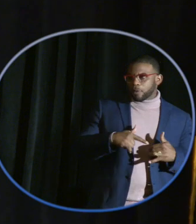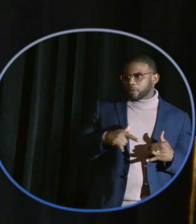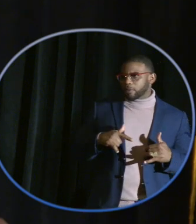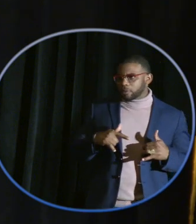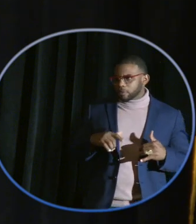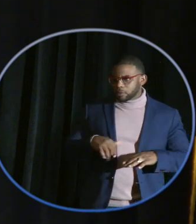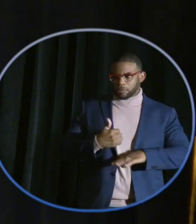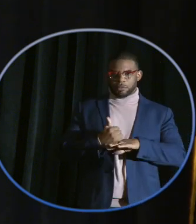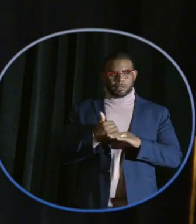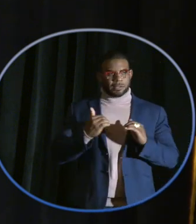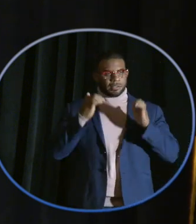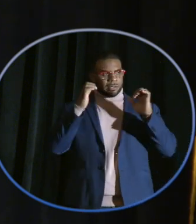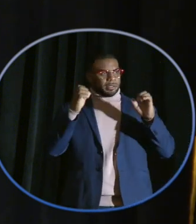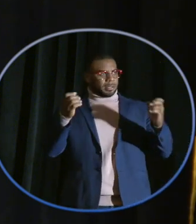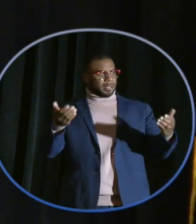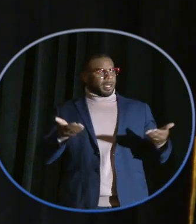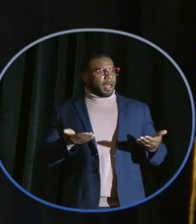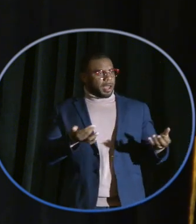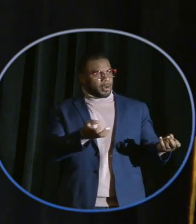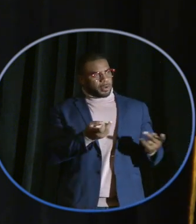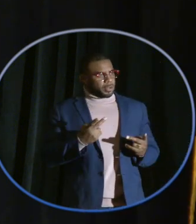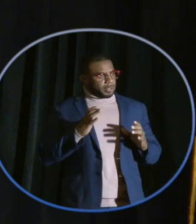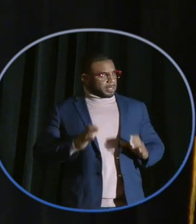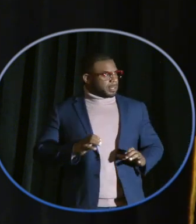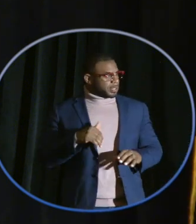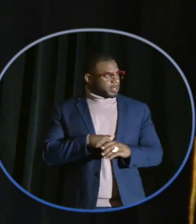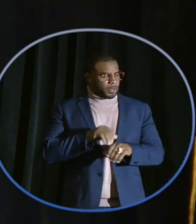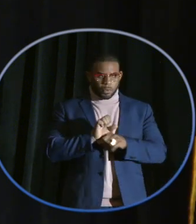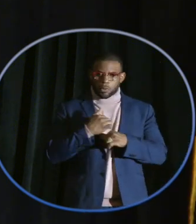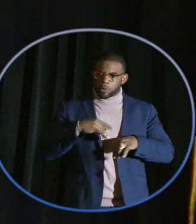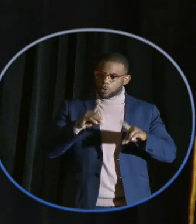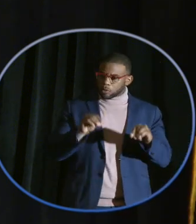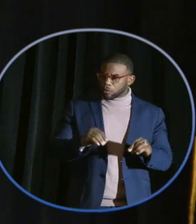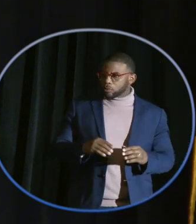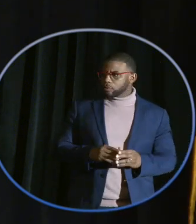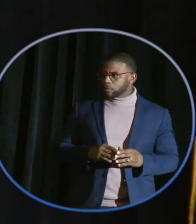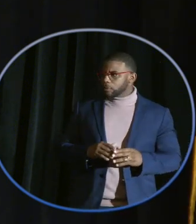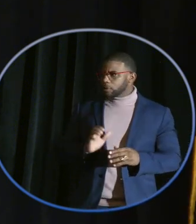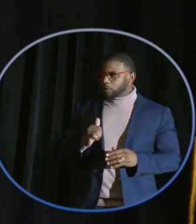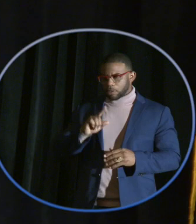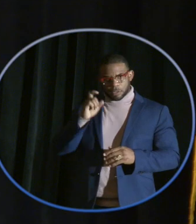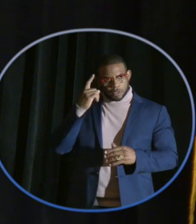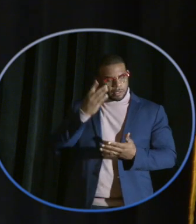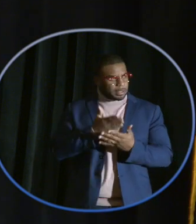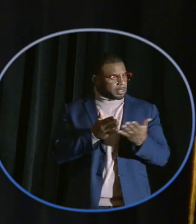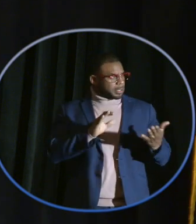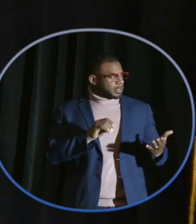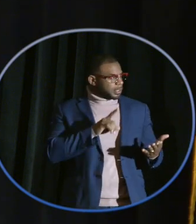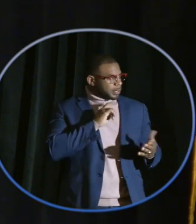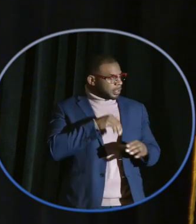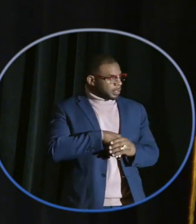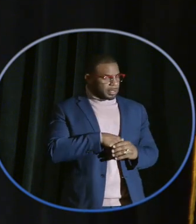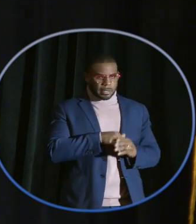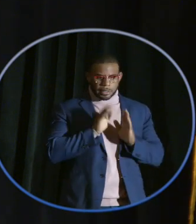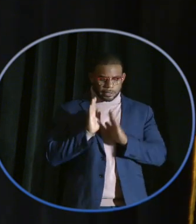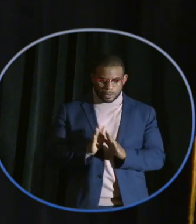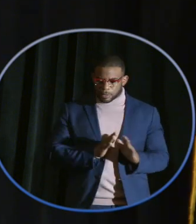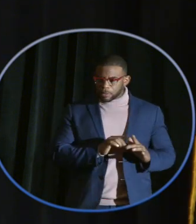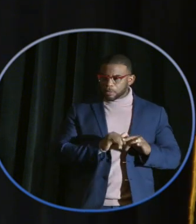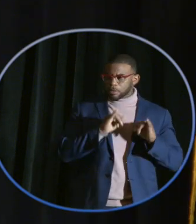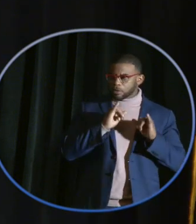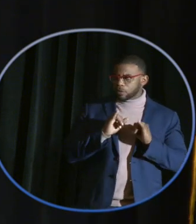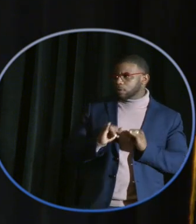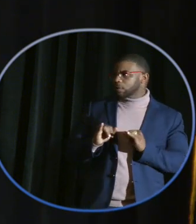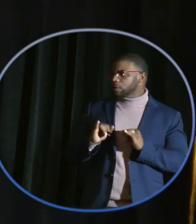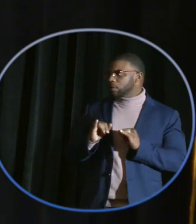baked hiring returning citizens into the work that we do in our companies, which are in logistics,